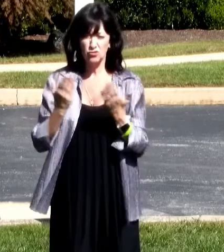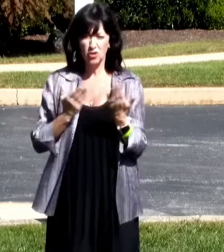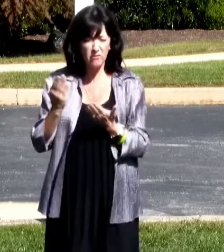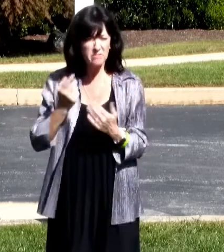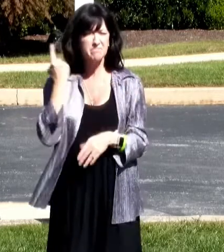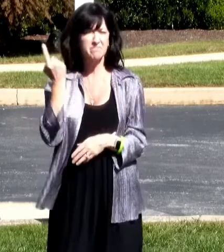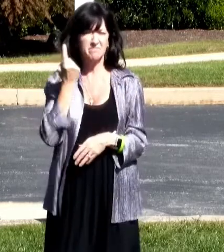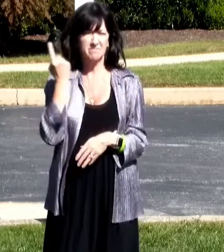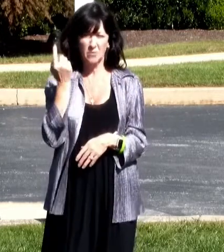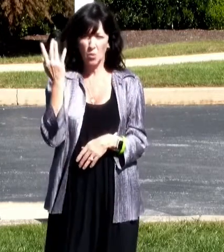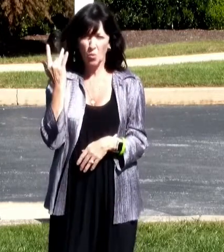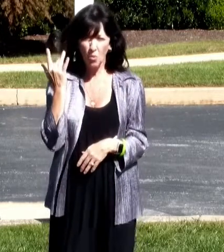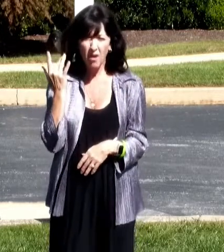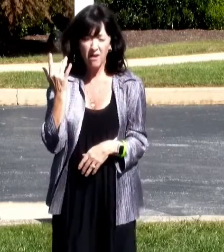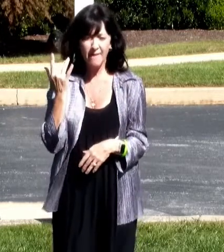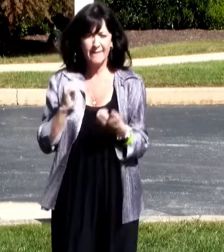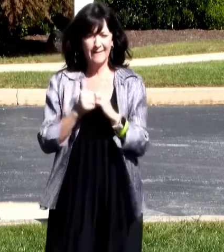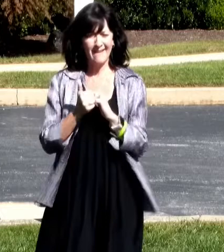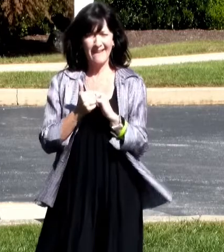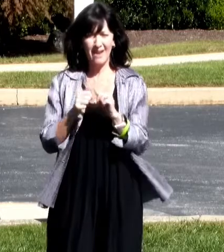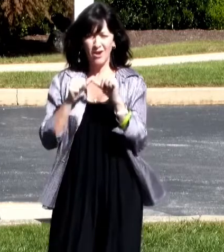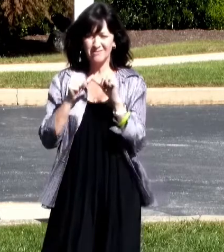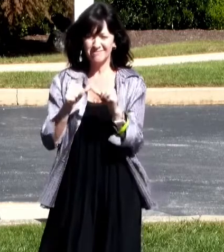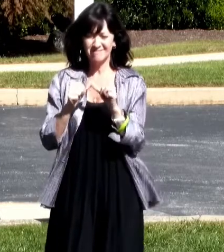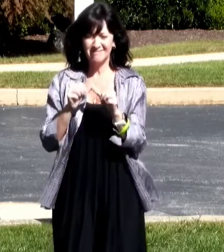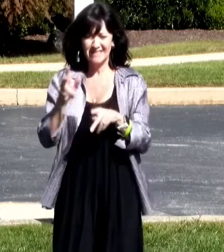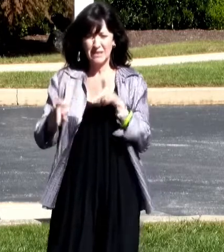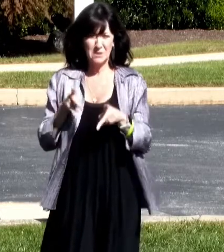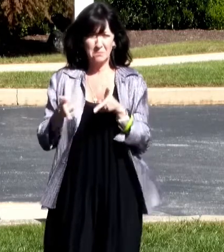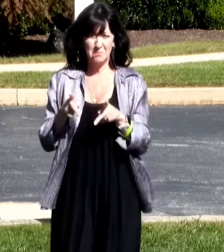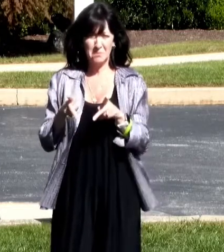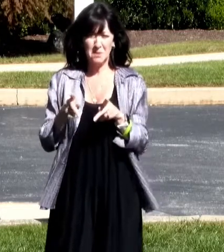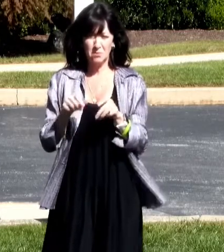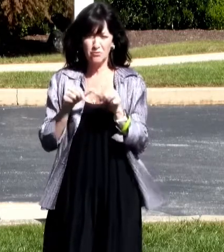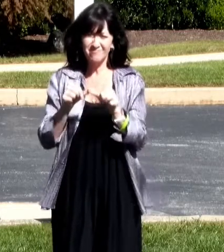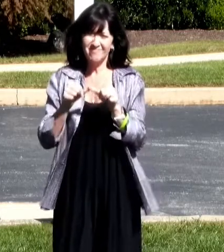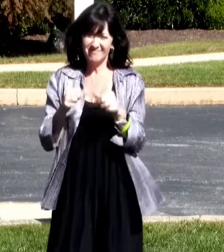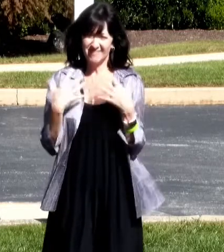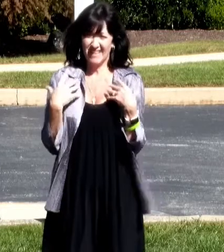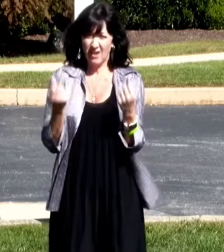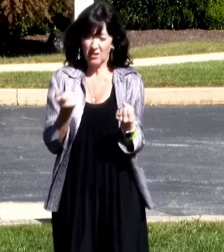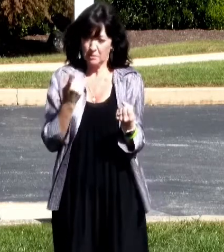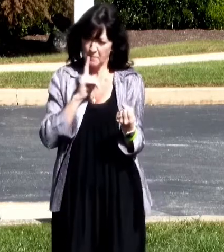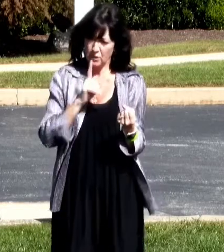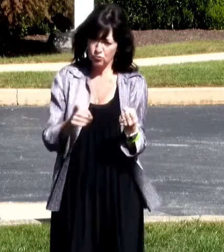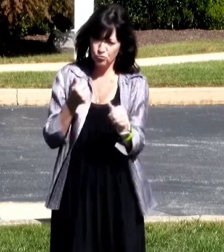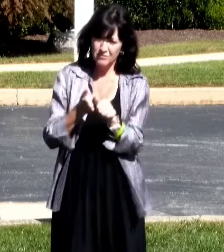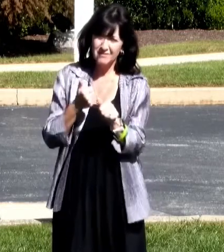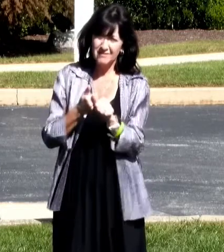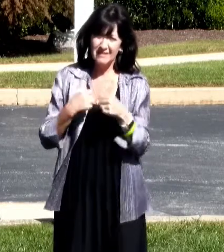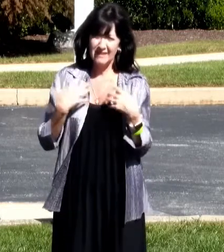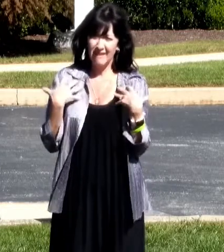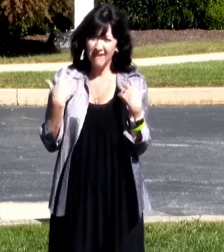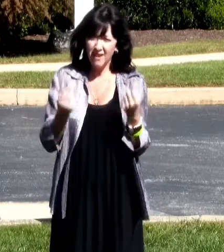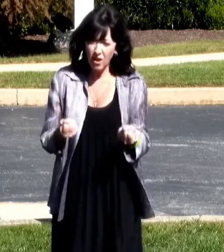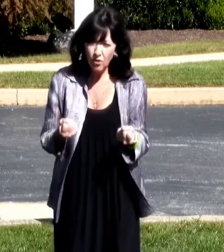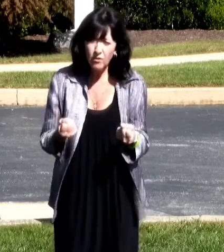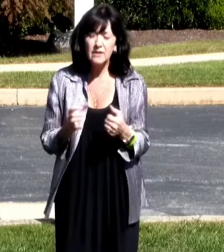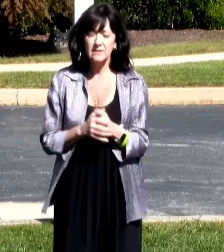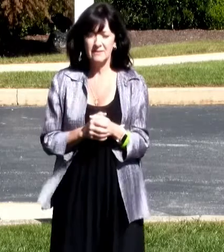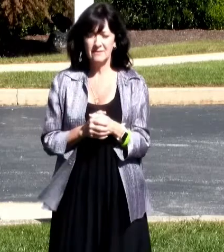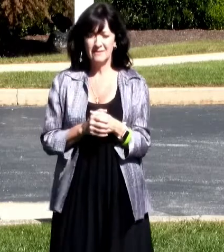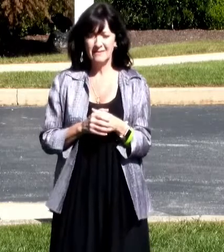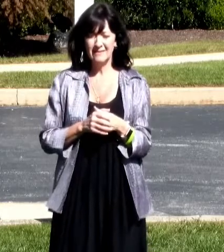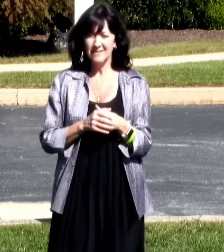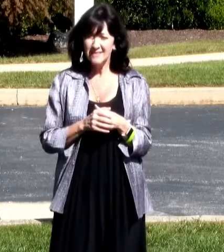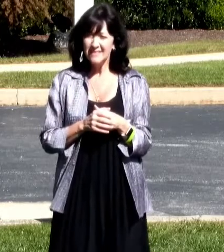way to help people stay healthy is to make sure they're healthy, and that the importance of primary care, finding things, I know my colleagues